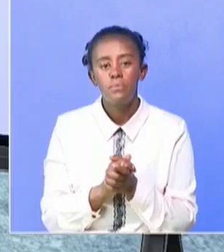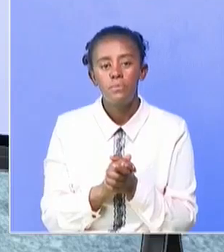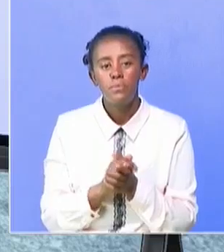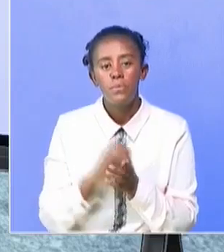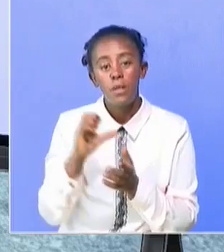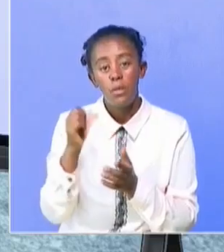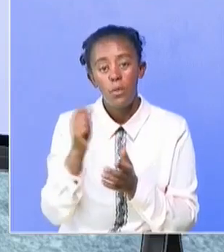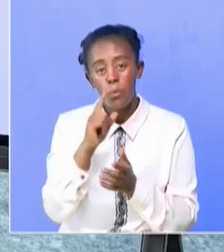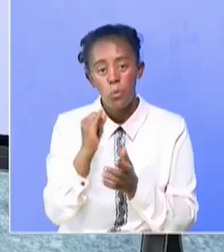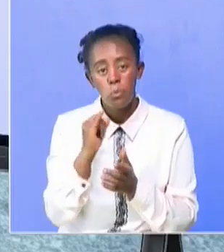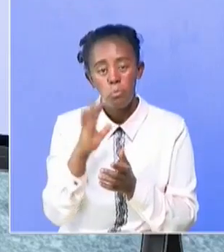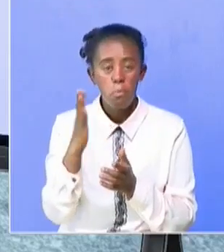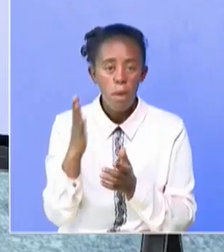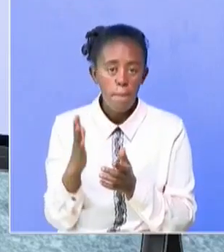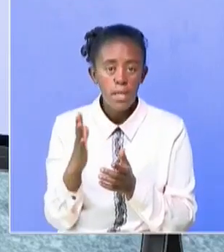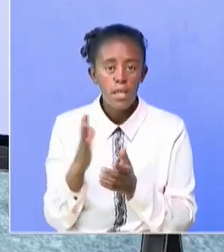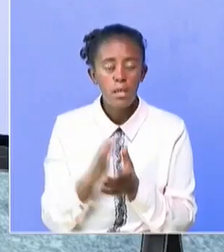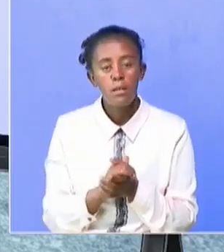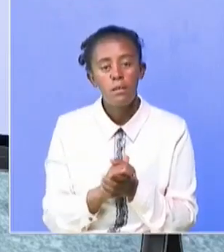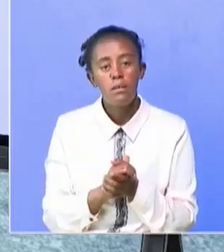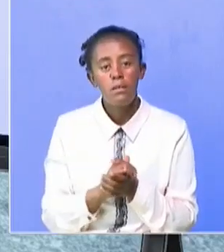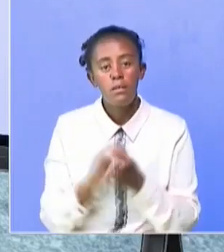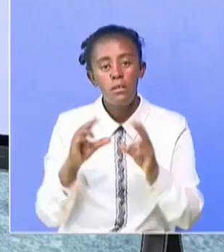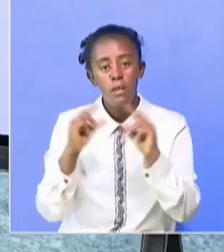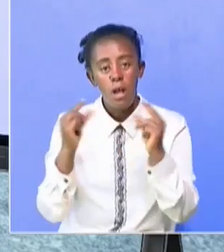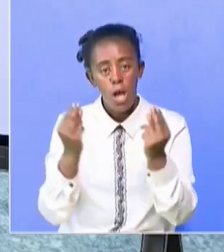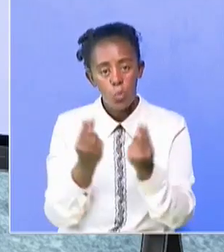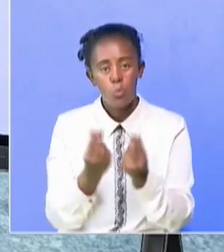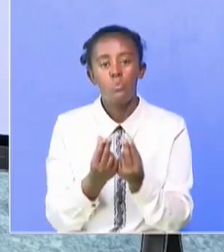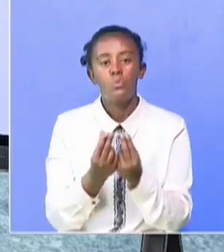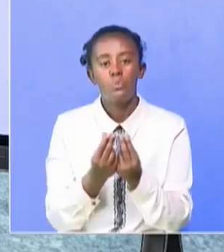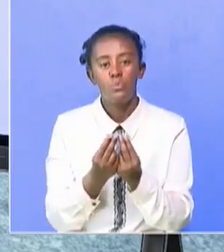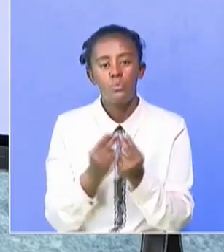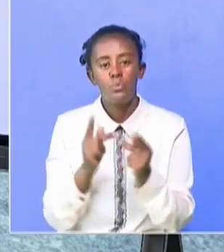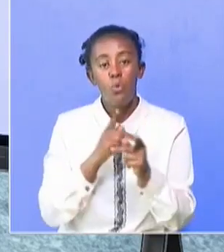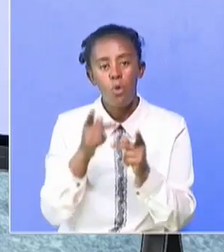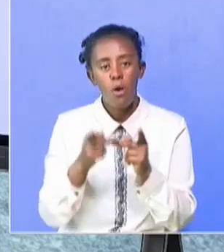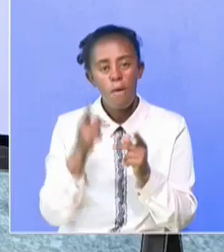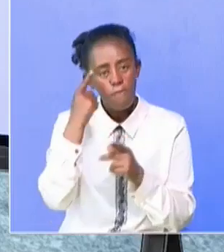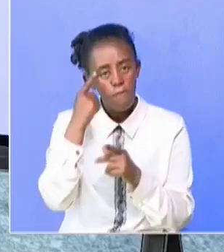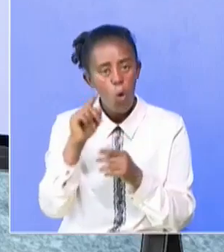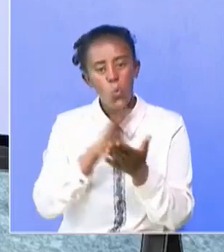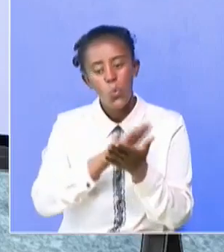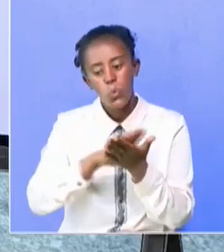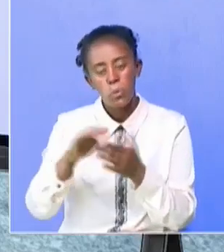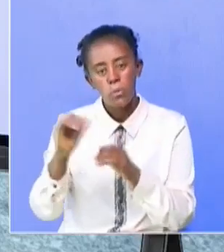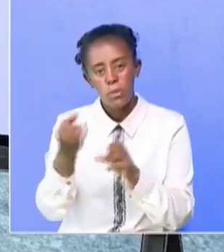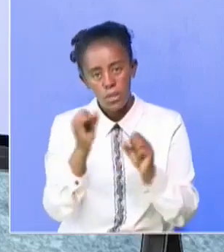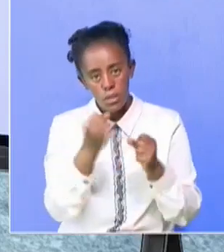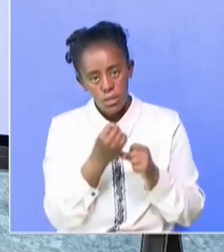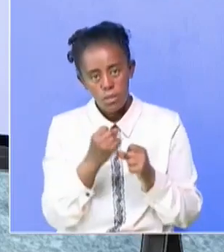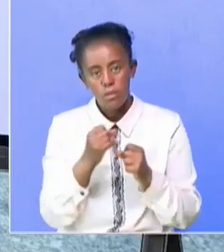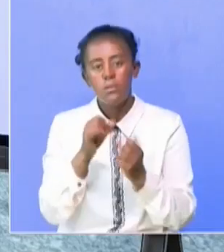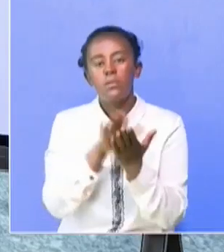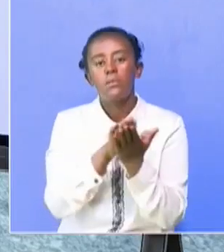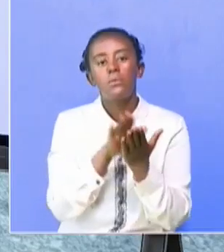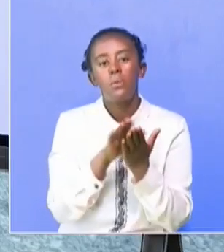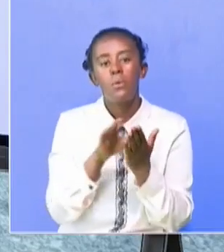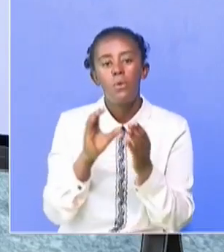The other one is it may be a group program for cleaning your school